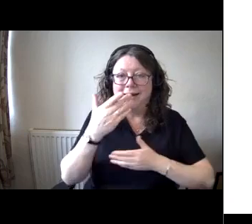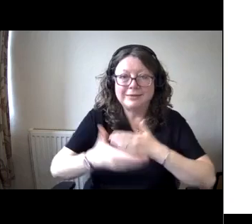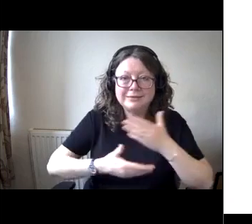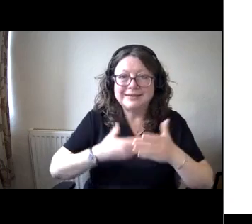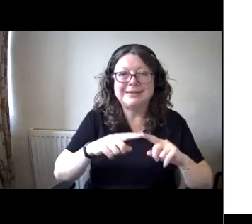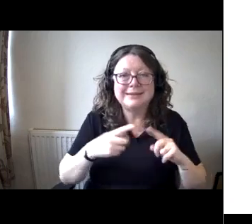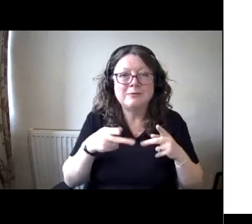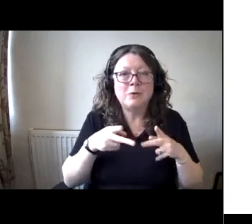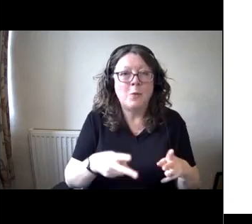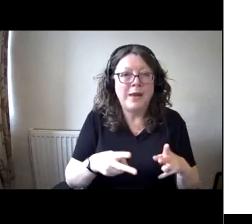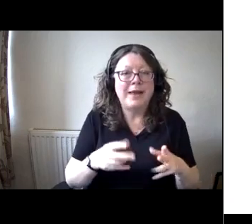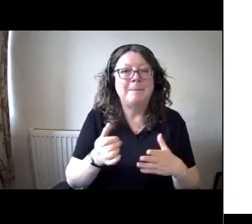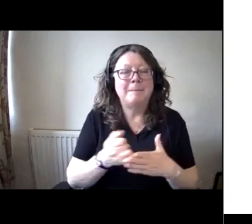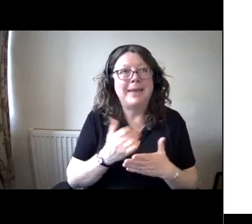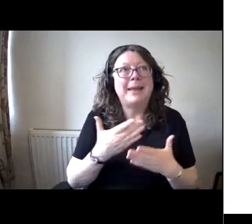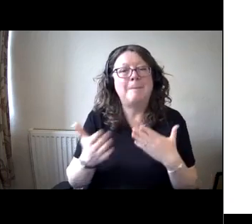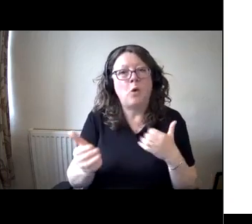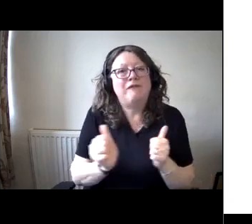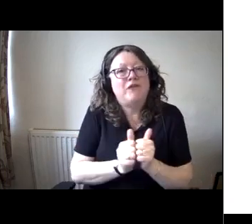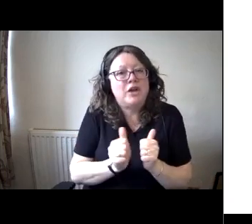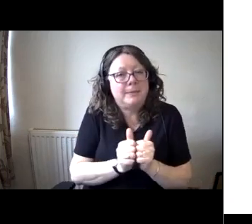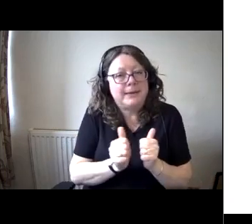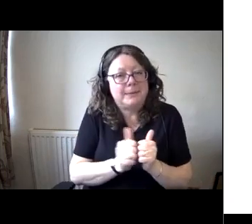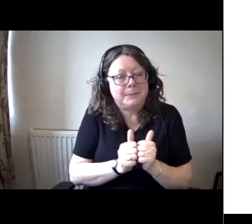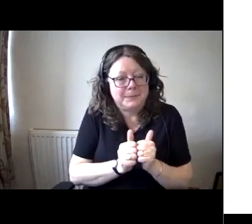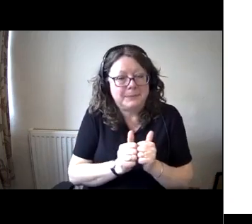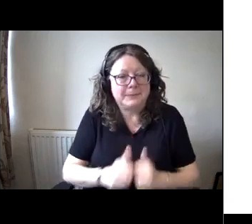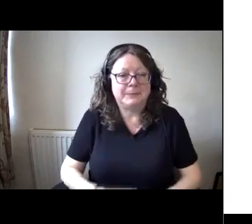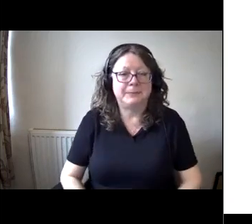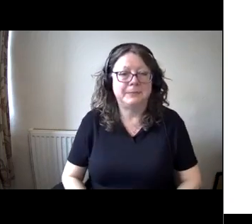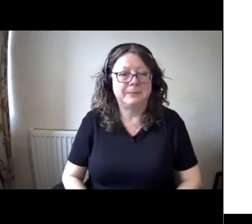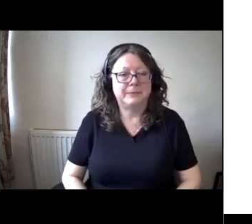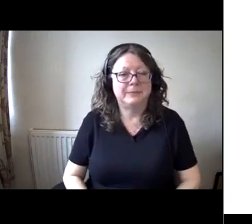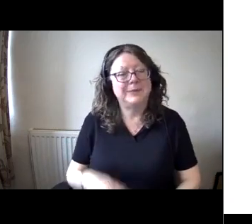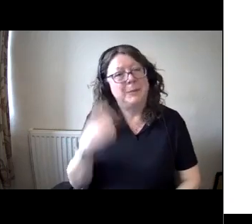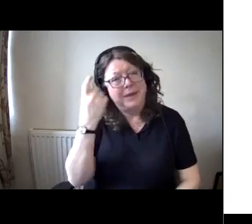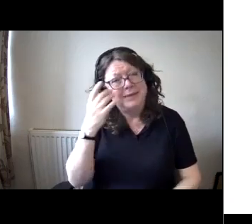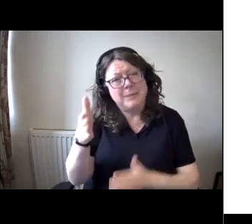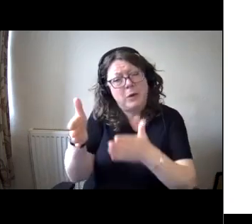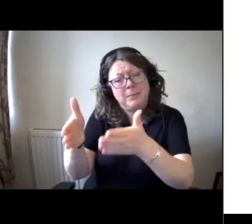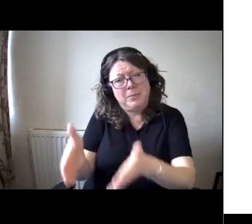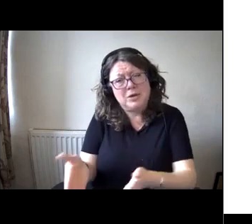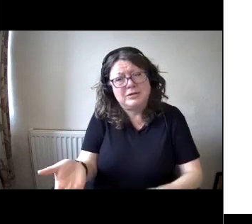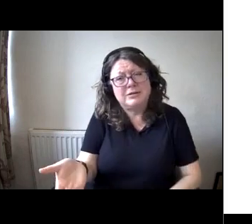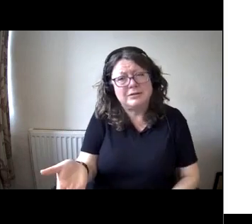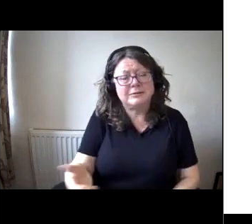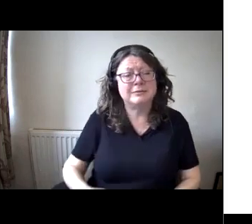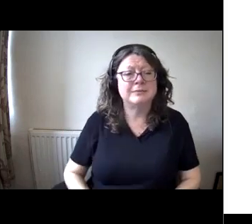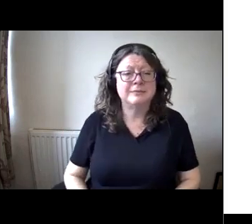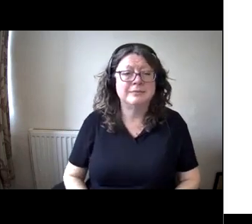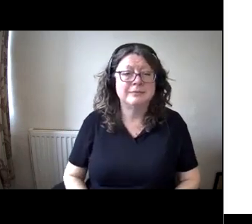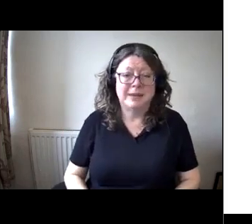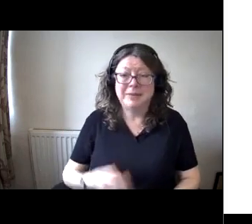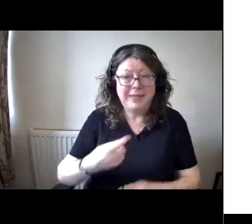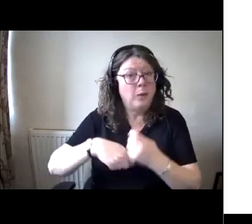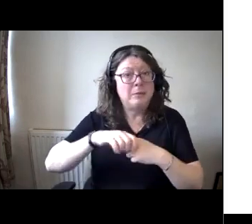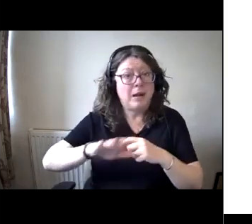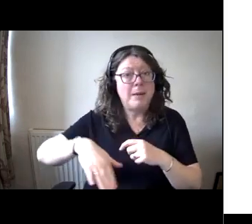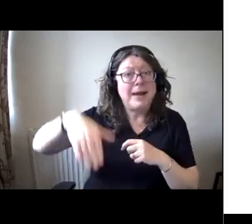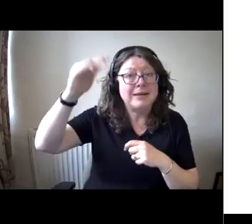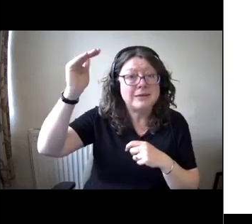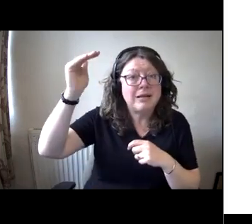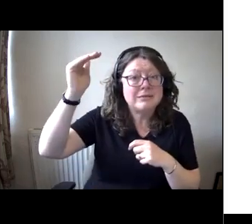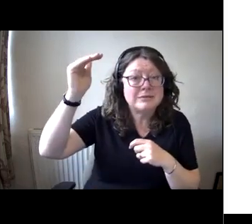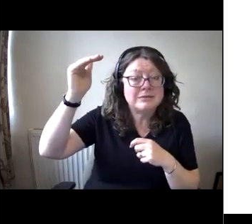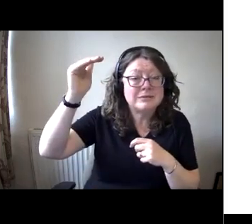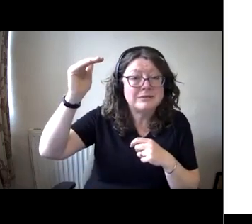saying and keeping that person in mind, keeping the adult that will be in mind, or